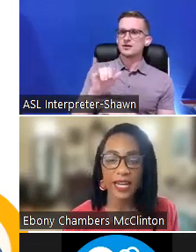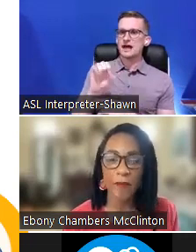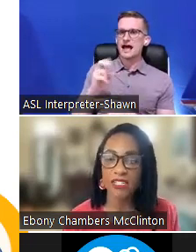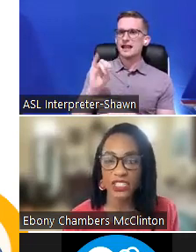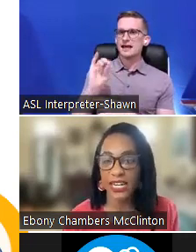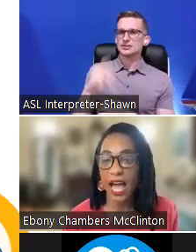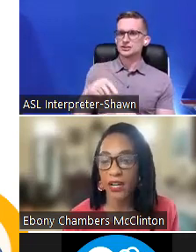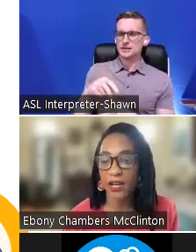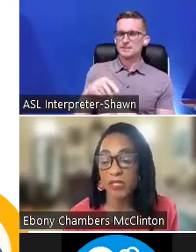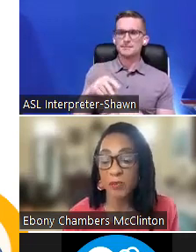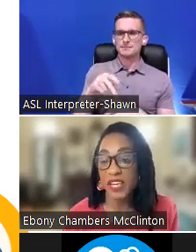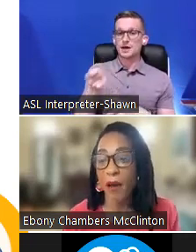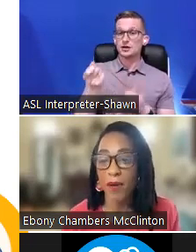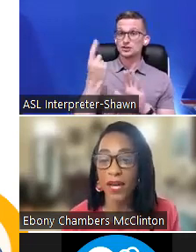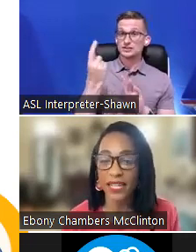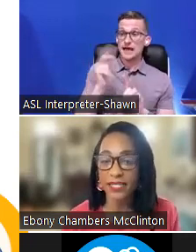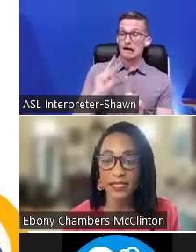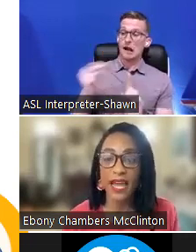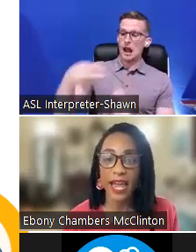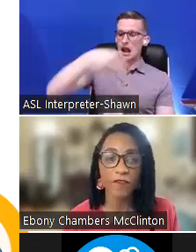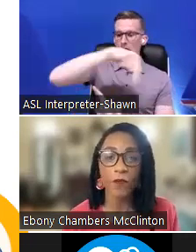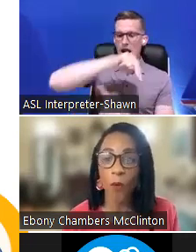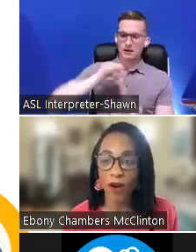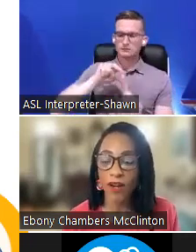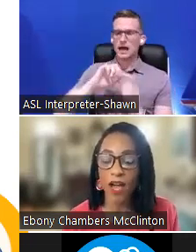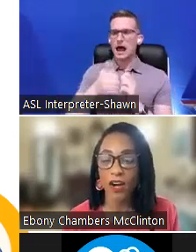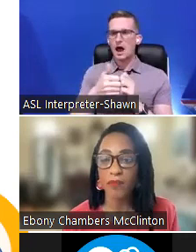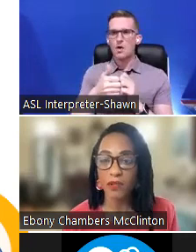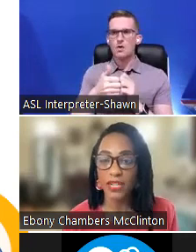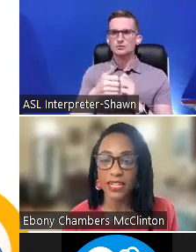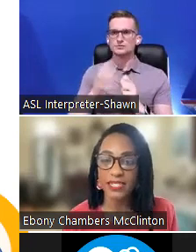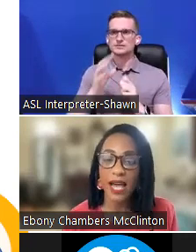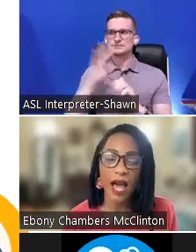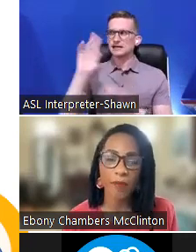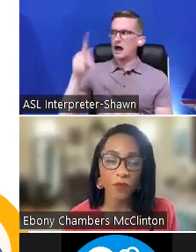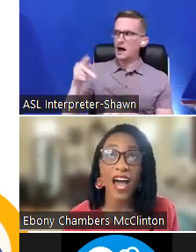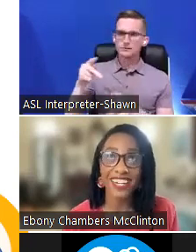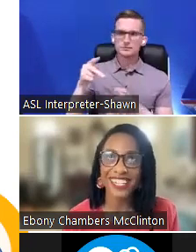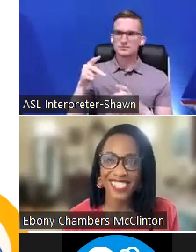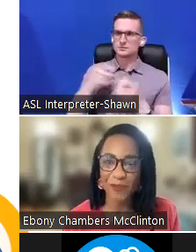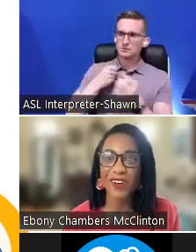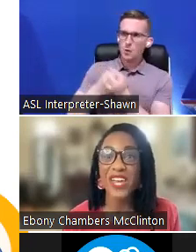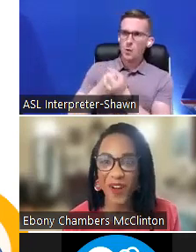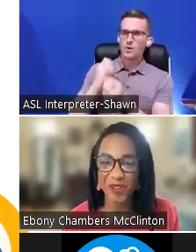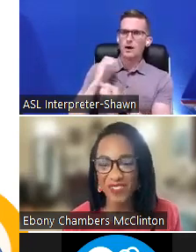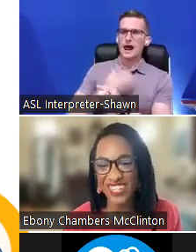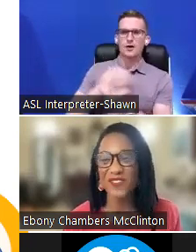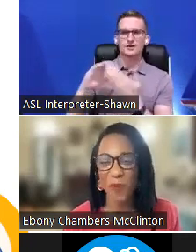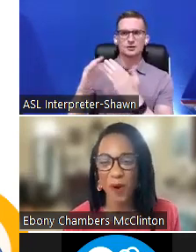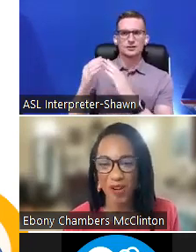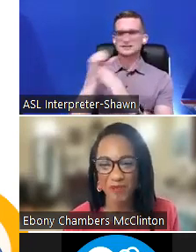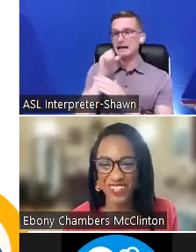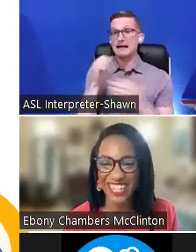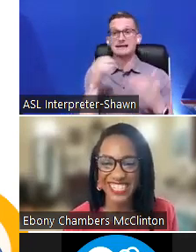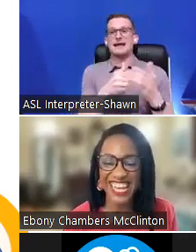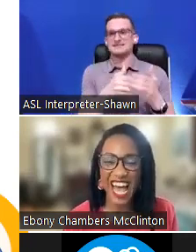and understand how to speak up against and for our communities, not against, but with our communities and for